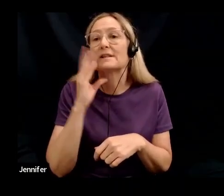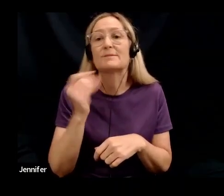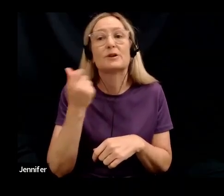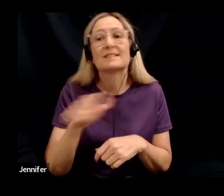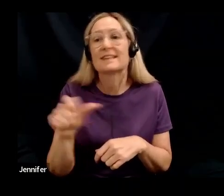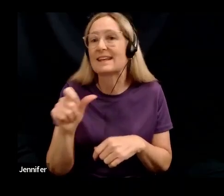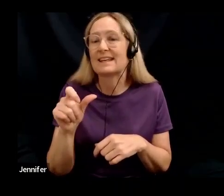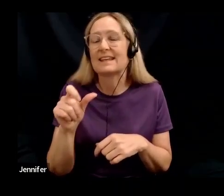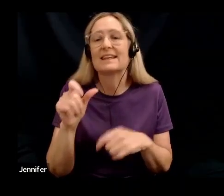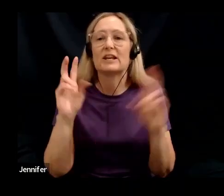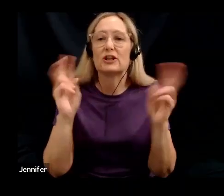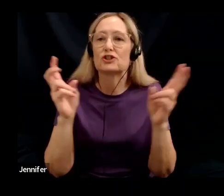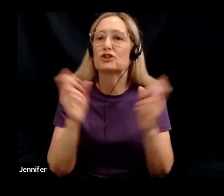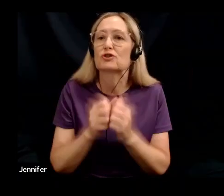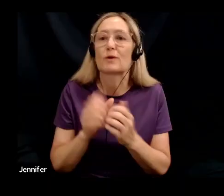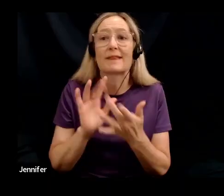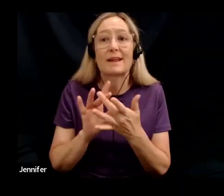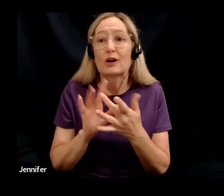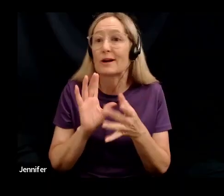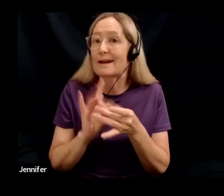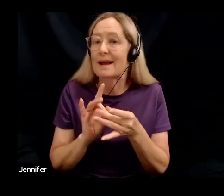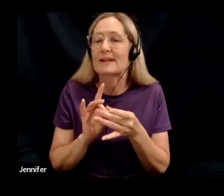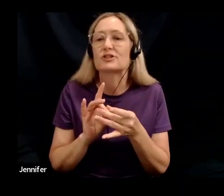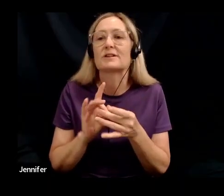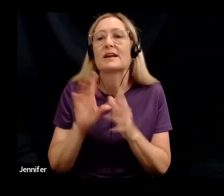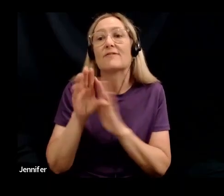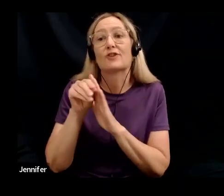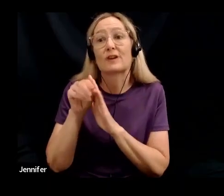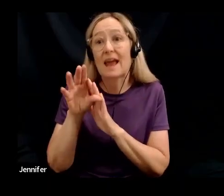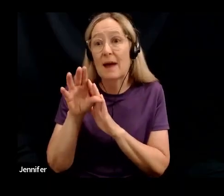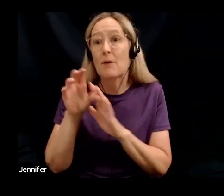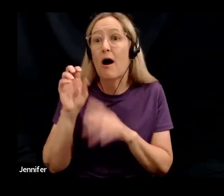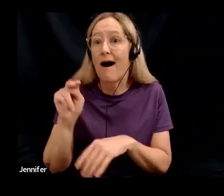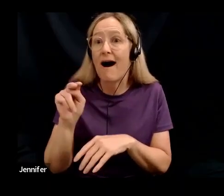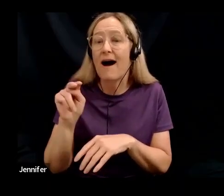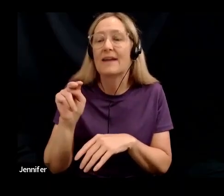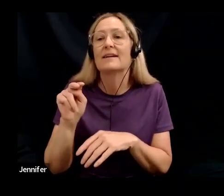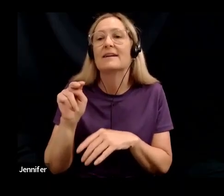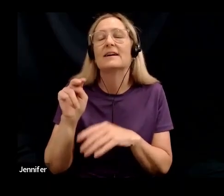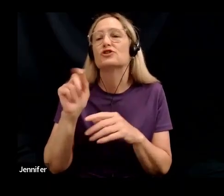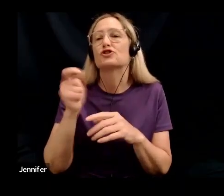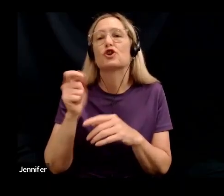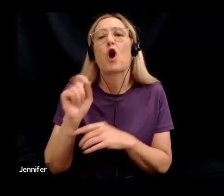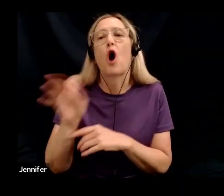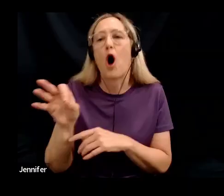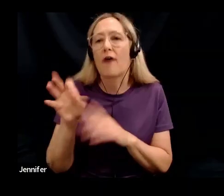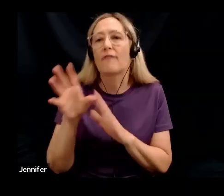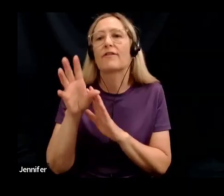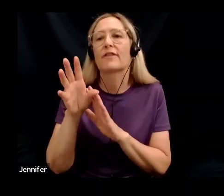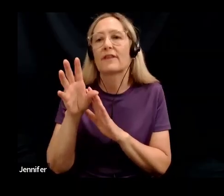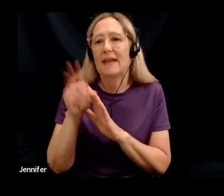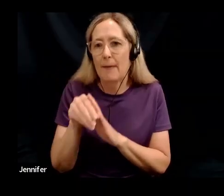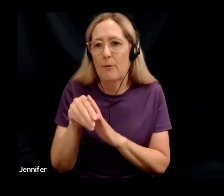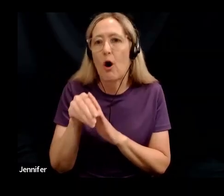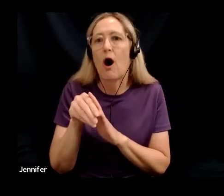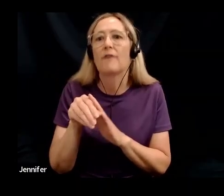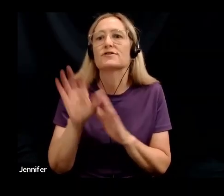your bandwidth or audio quality, if you have your camera on, it helps if you turn that off so that it's